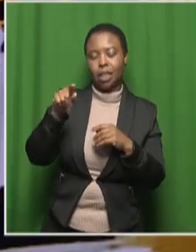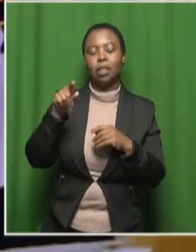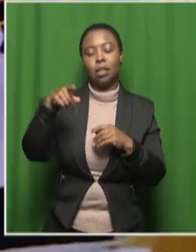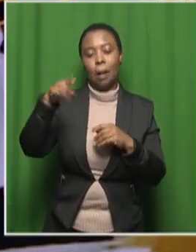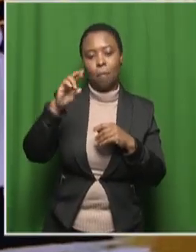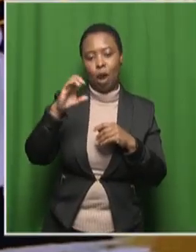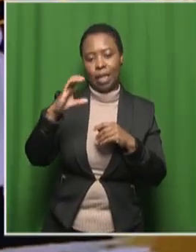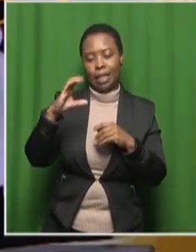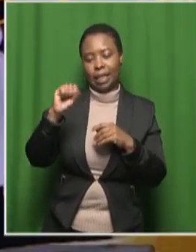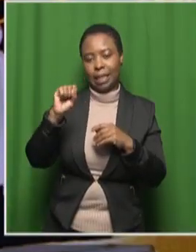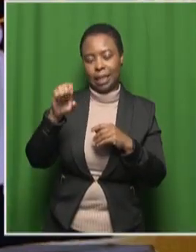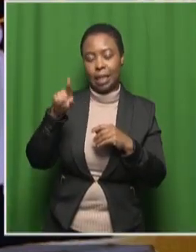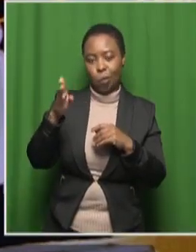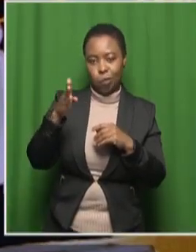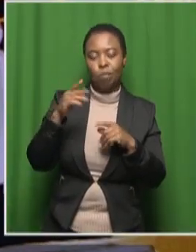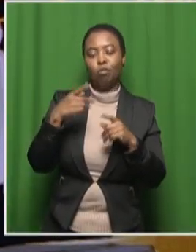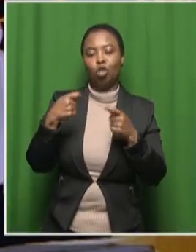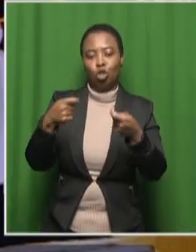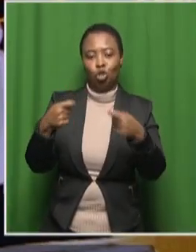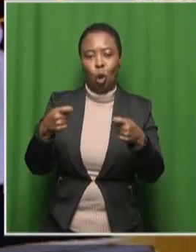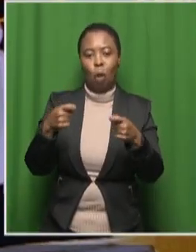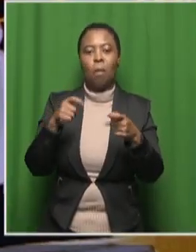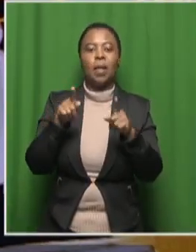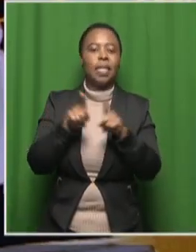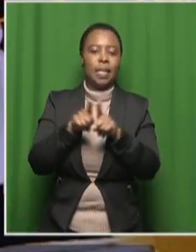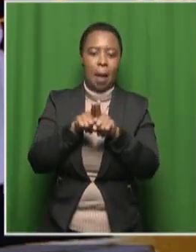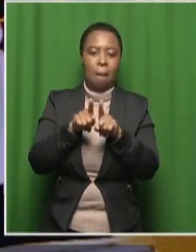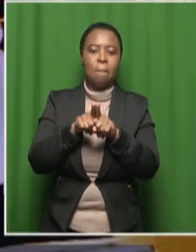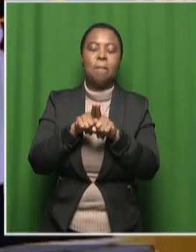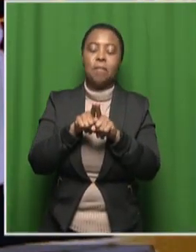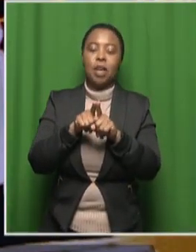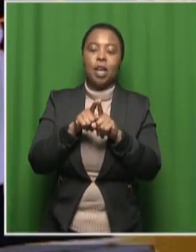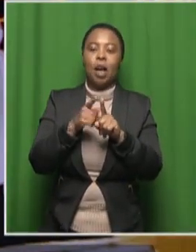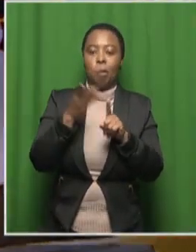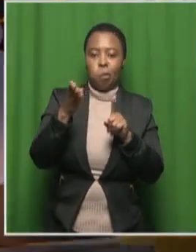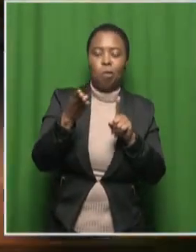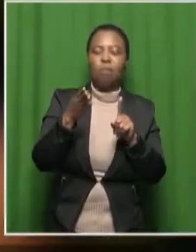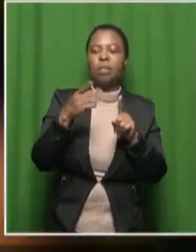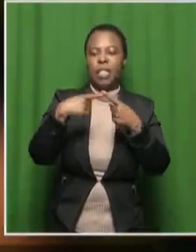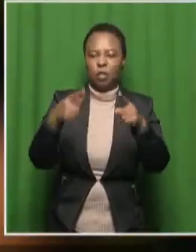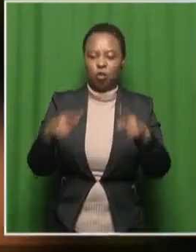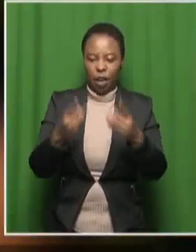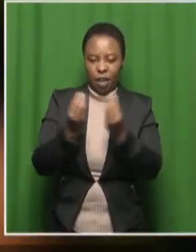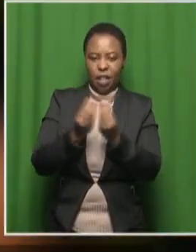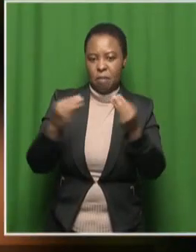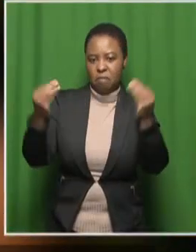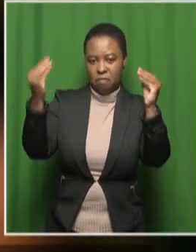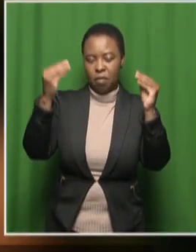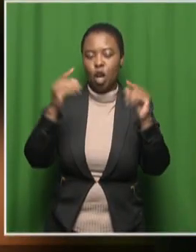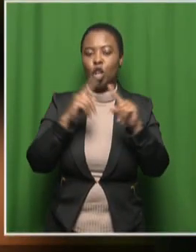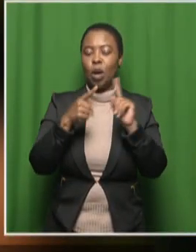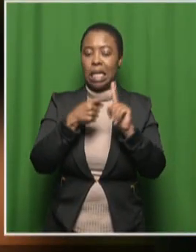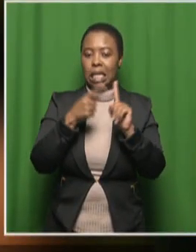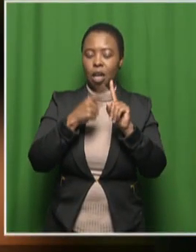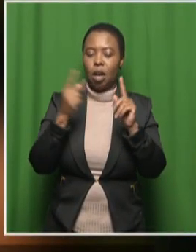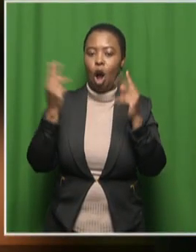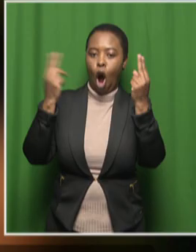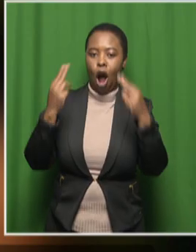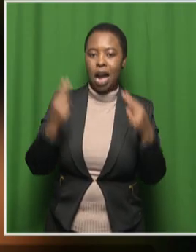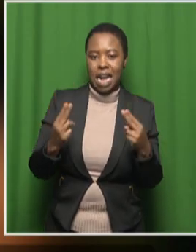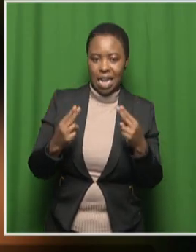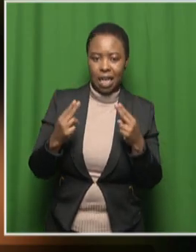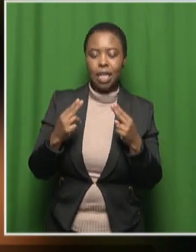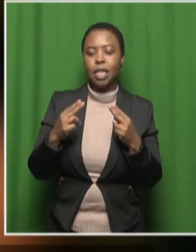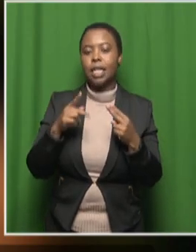artwork, tables, and diffusers alike. So even though she has made her mark in the art scene, she marks this